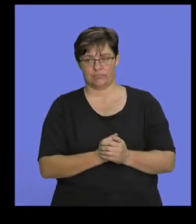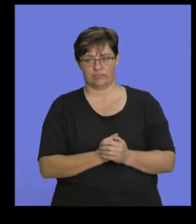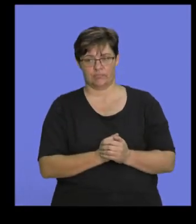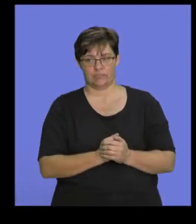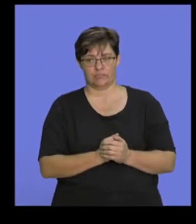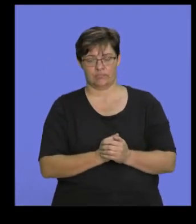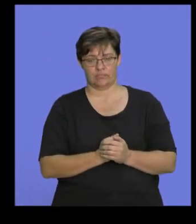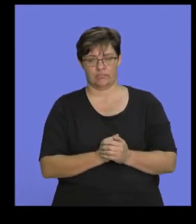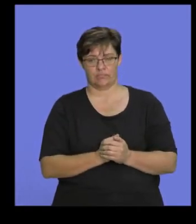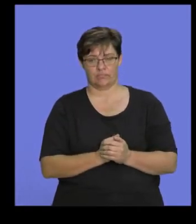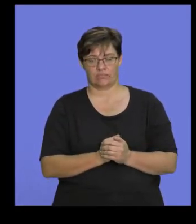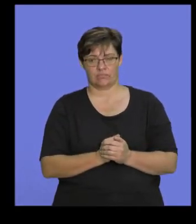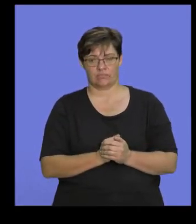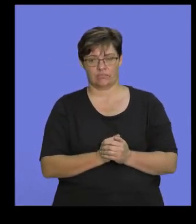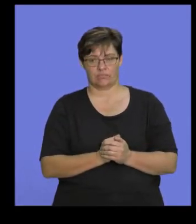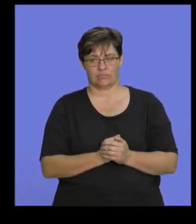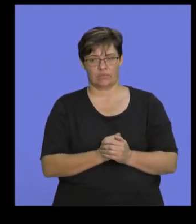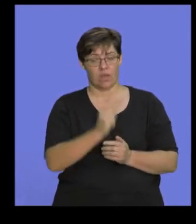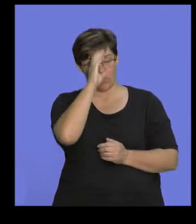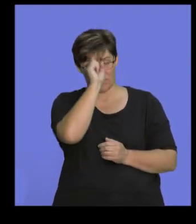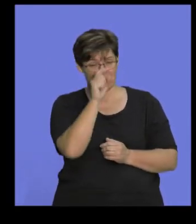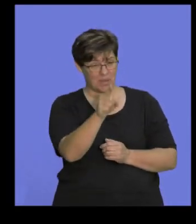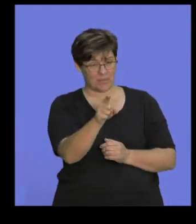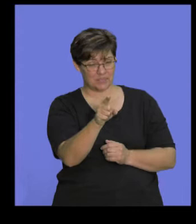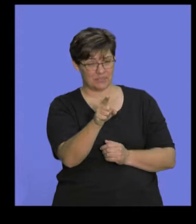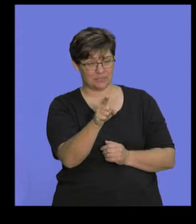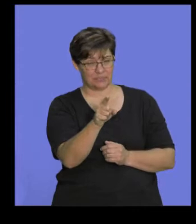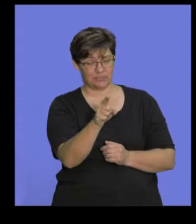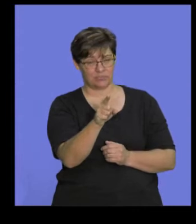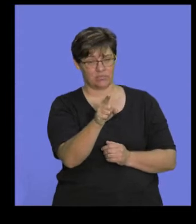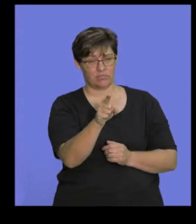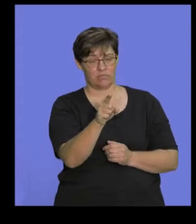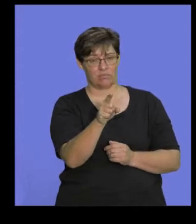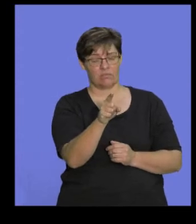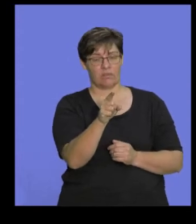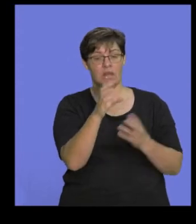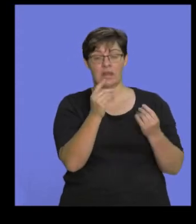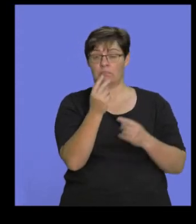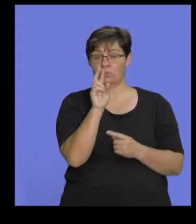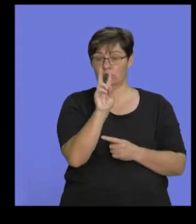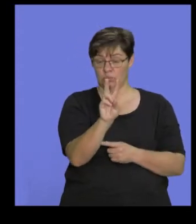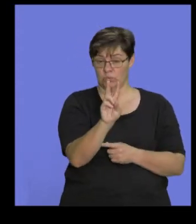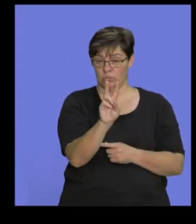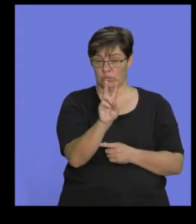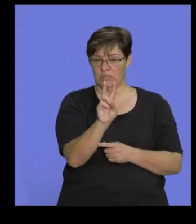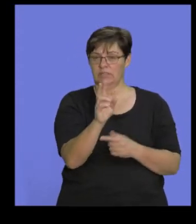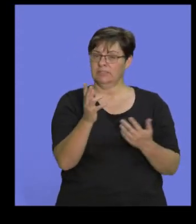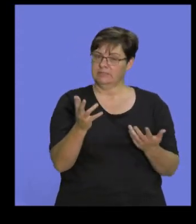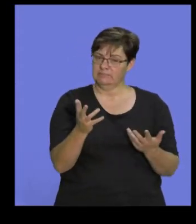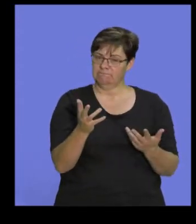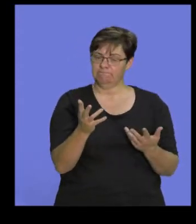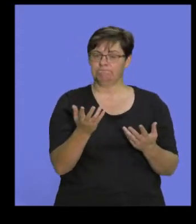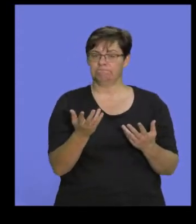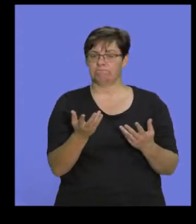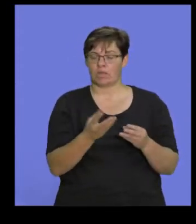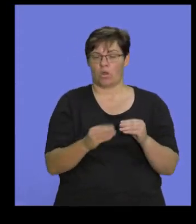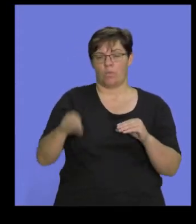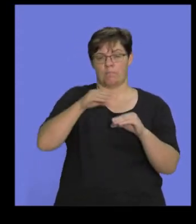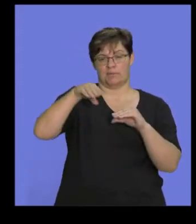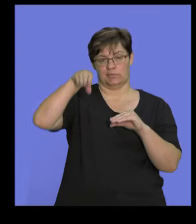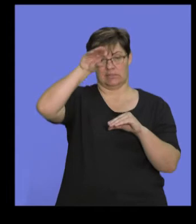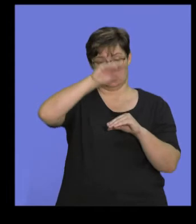the 1 there. But now remember that with number 2 that we dealt with, it was actually